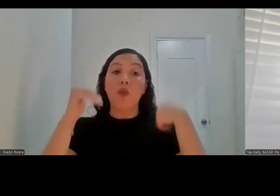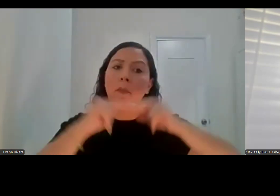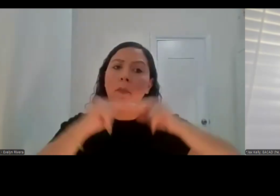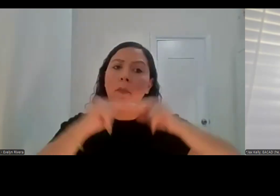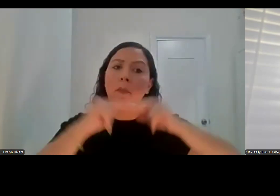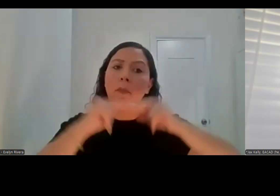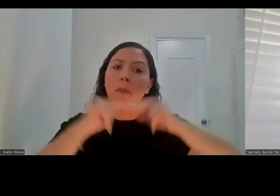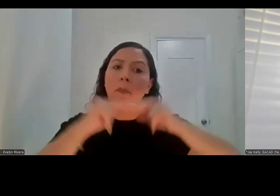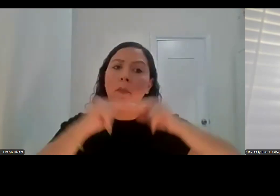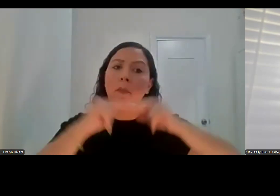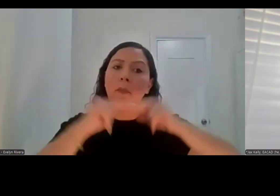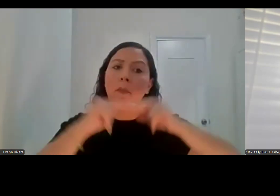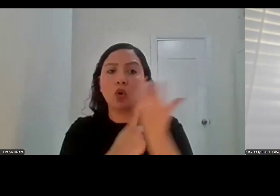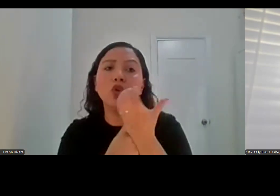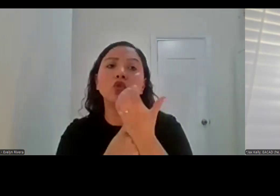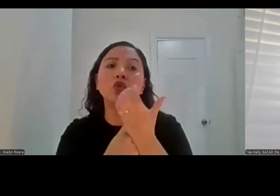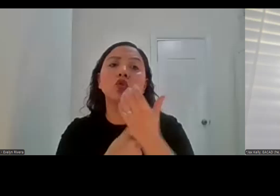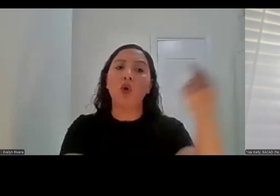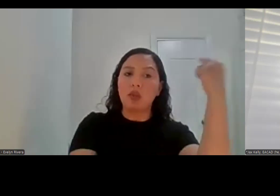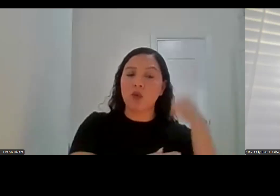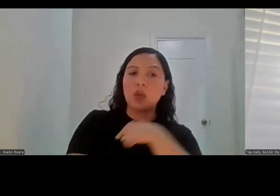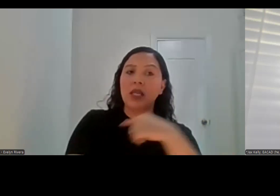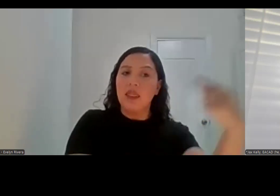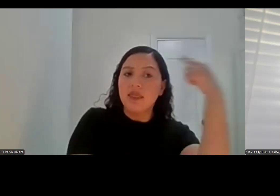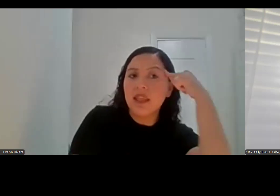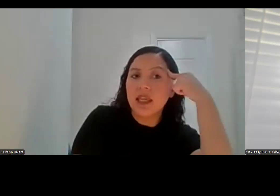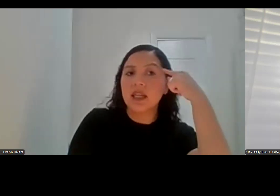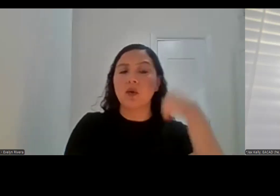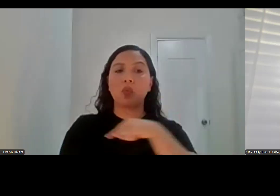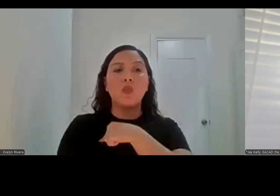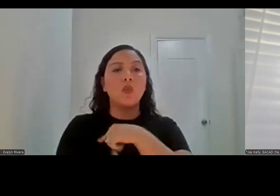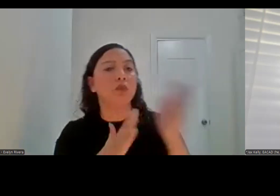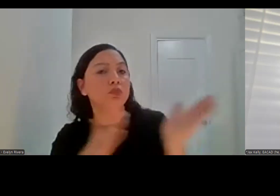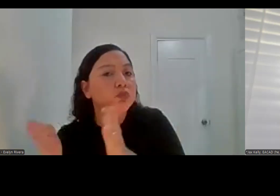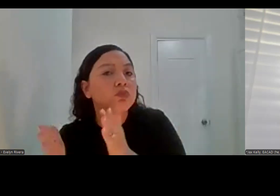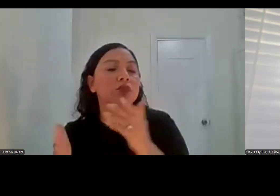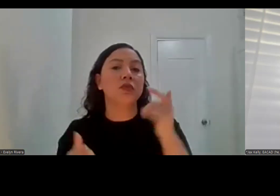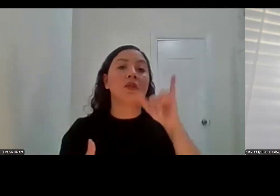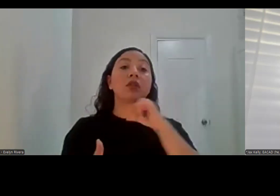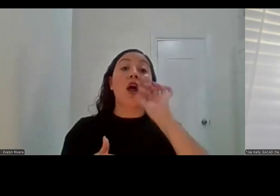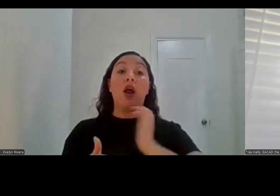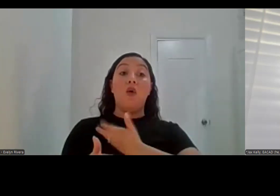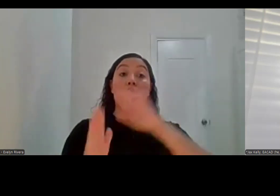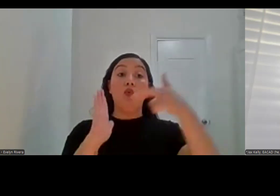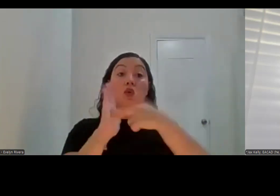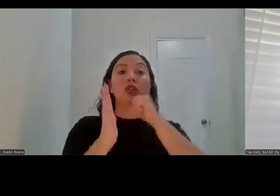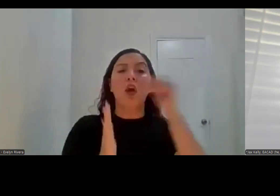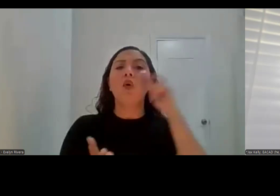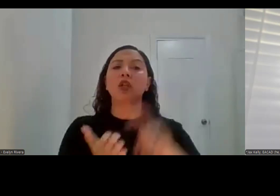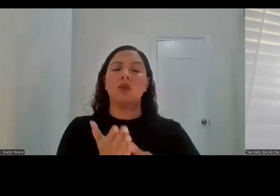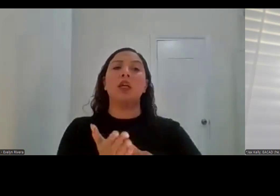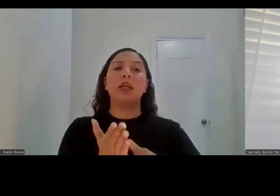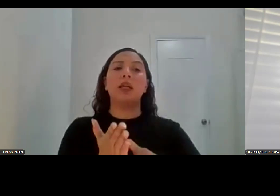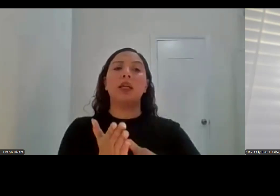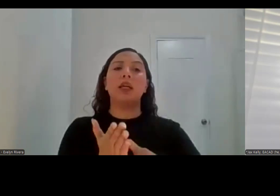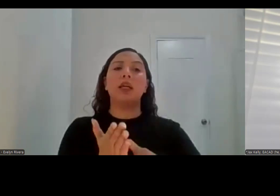thoughtful, practical, and focused on impact. Our role is not only to identify gaps and inequities, but also to translate